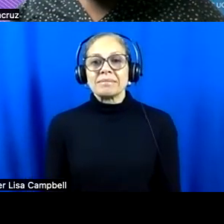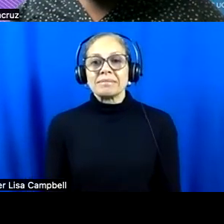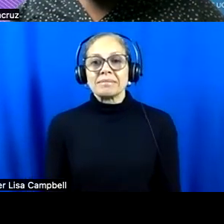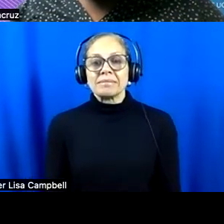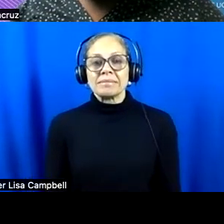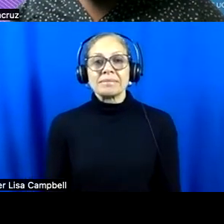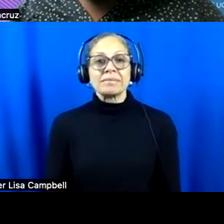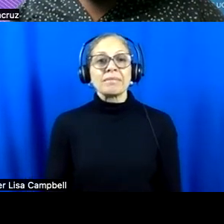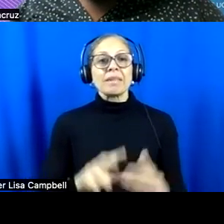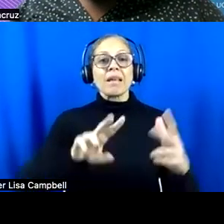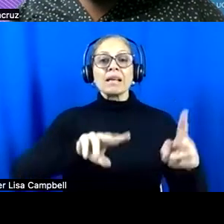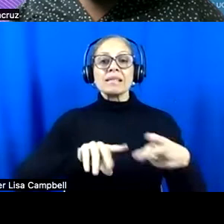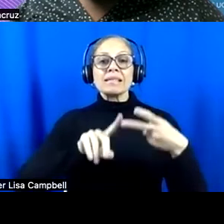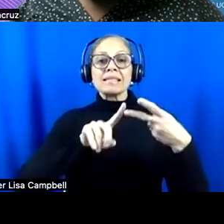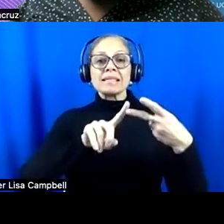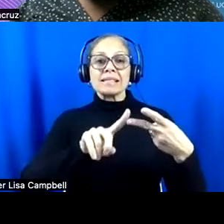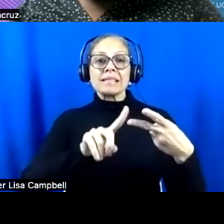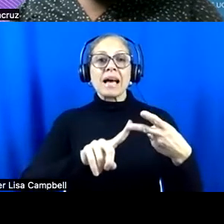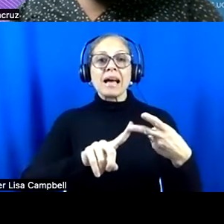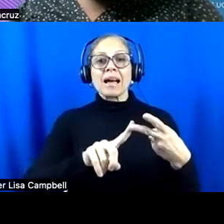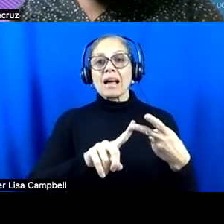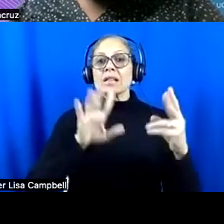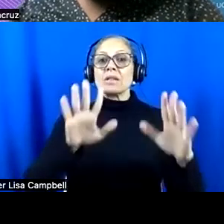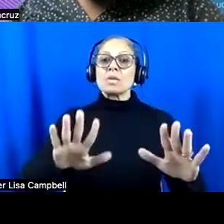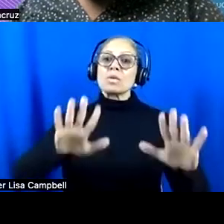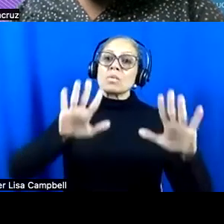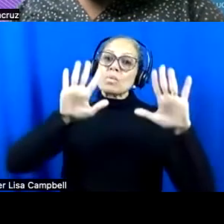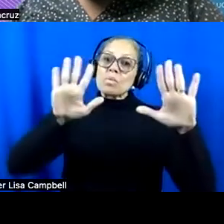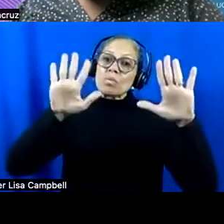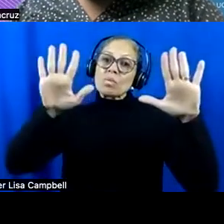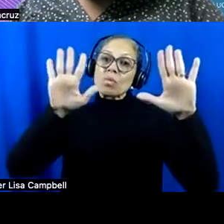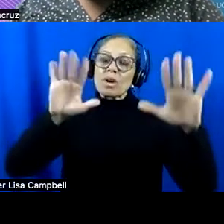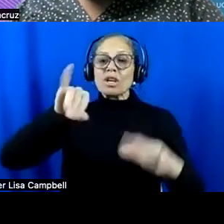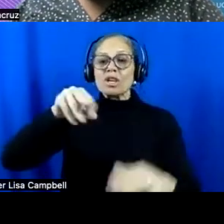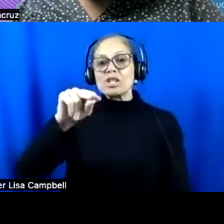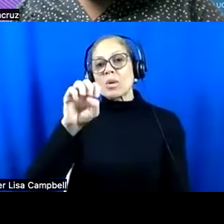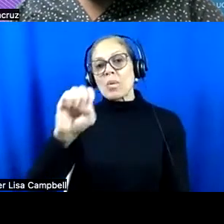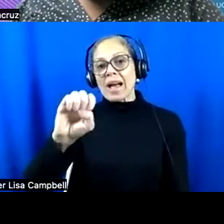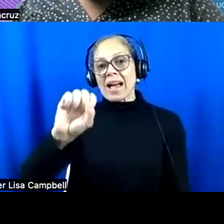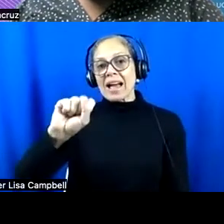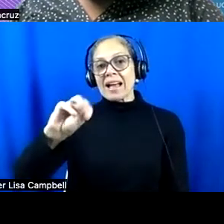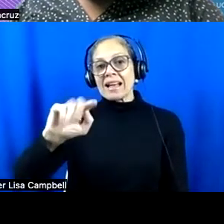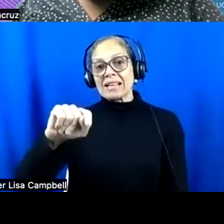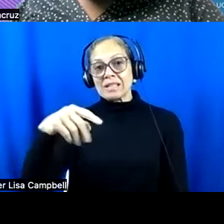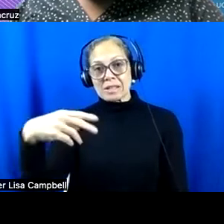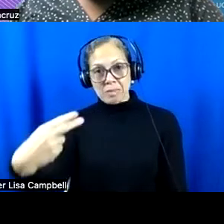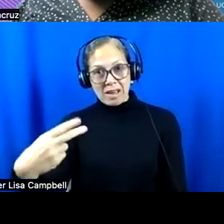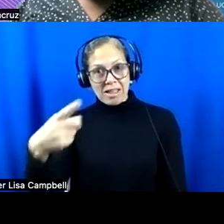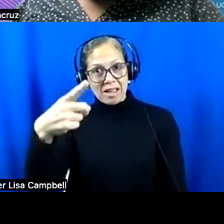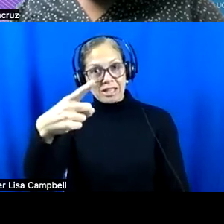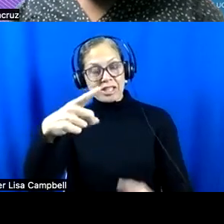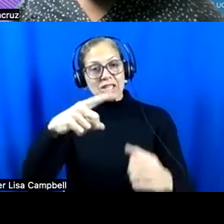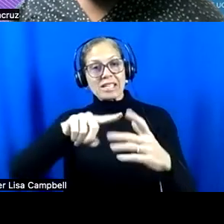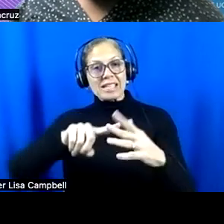Now, our second speaker is the phenomenal Joanne N. Smith. She is the founding president